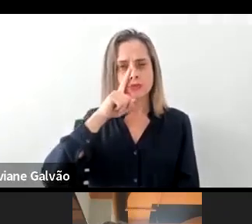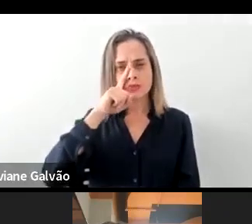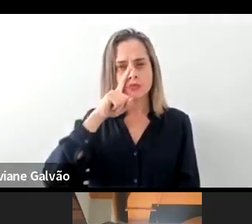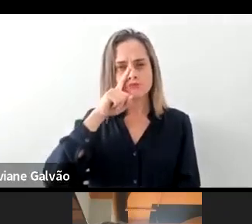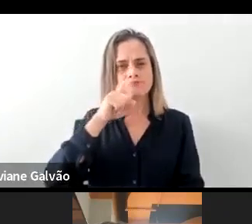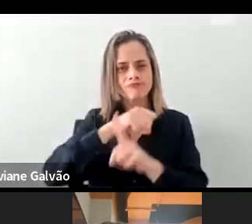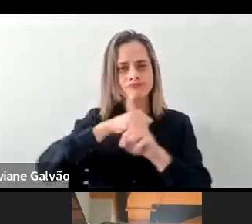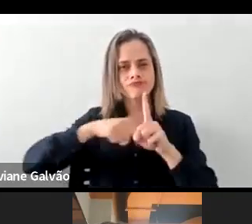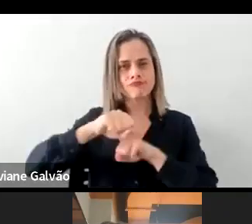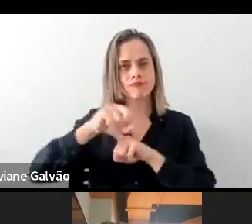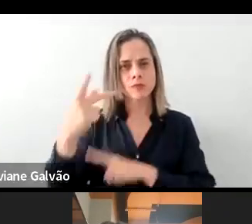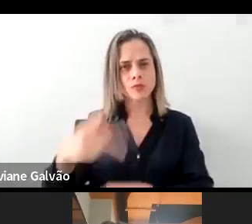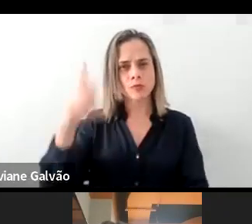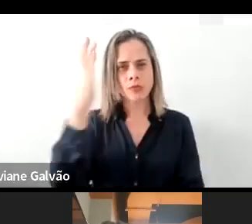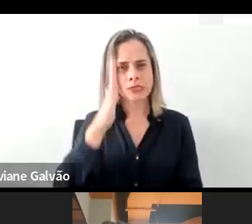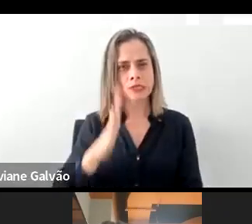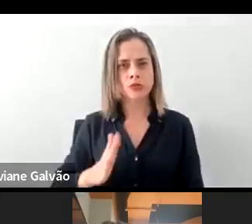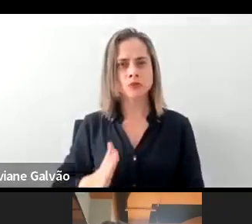Thanks, Peter.